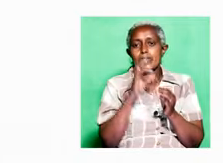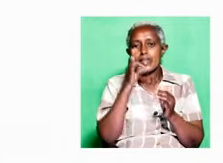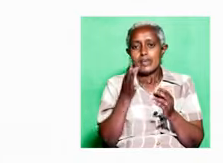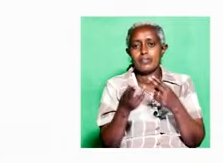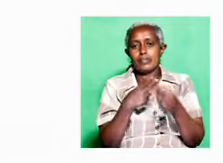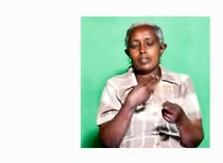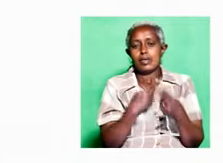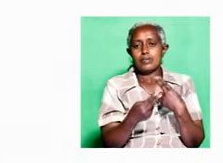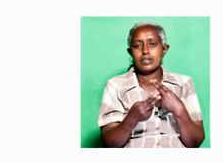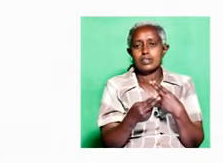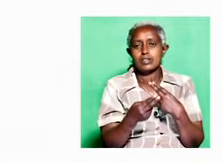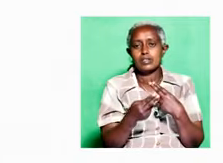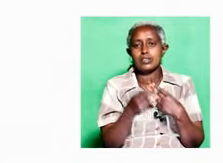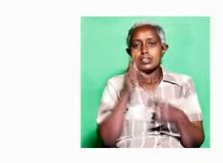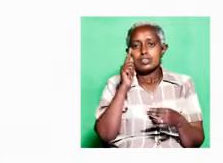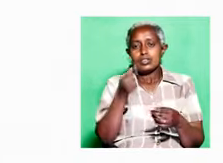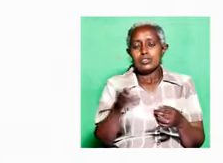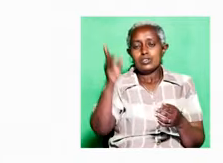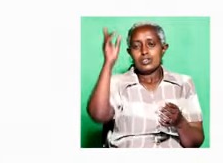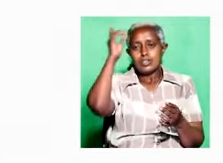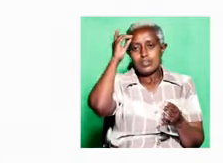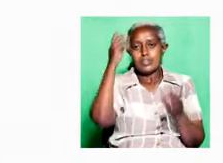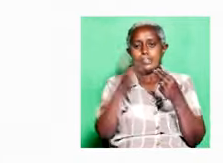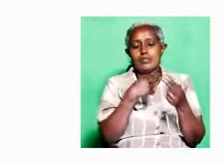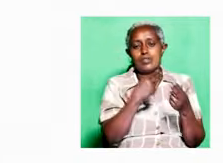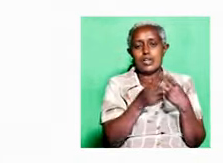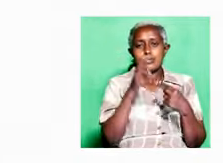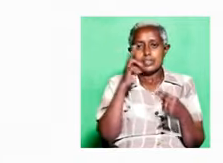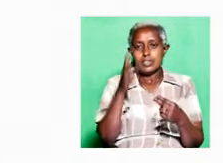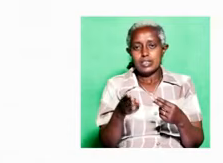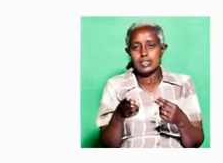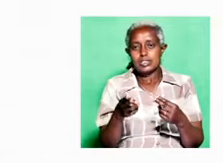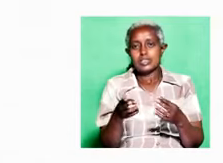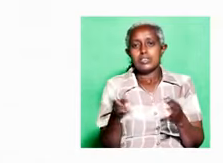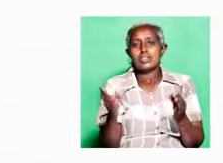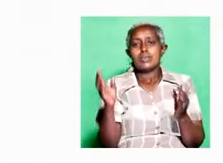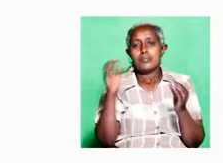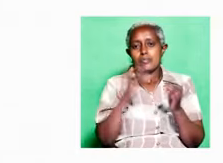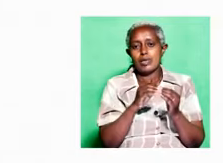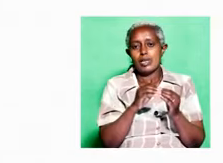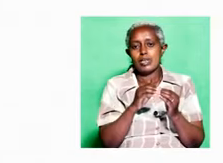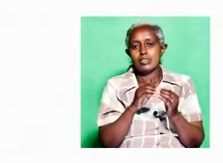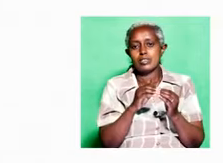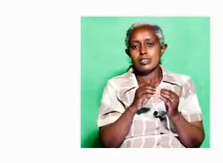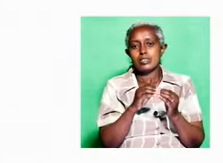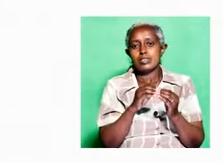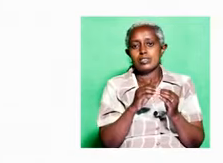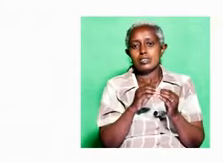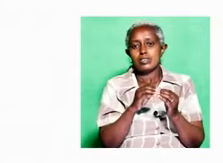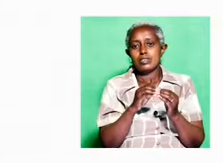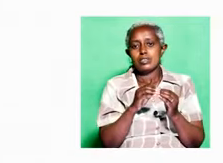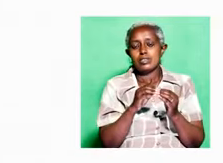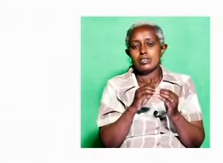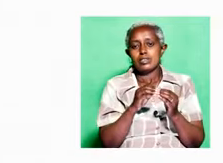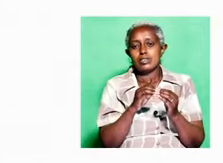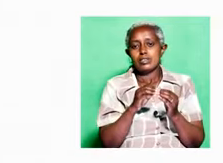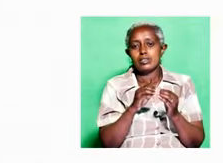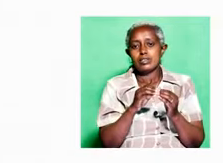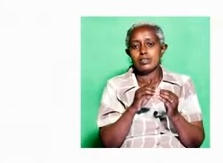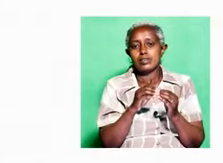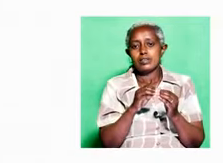f times g derivative times h plus